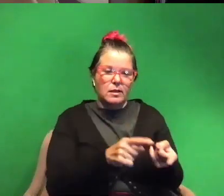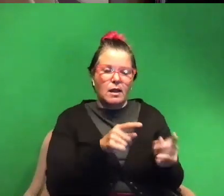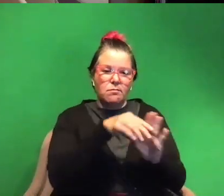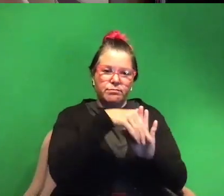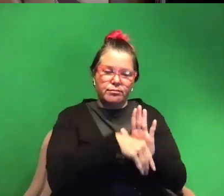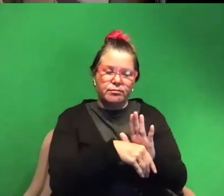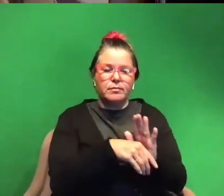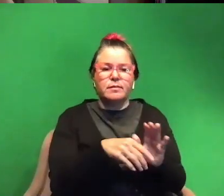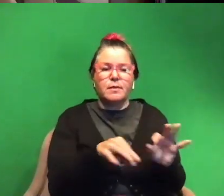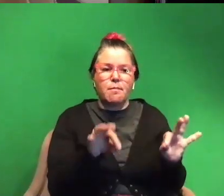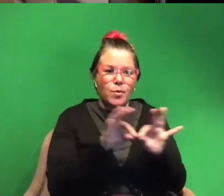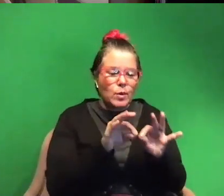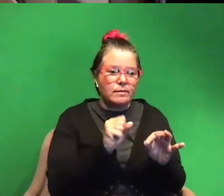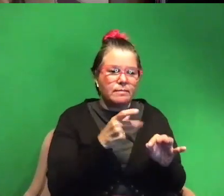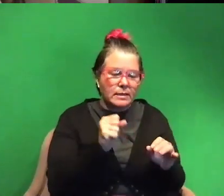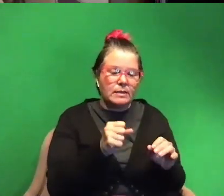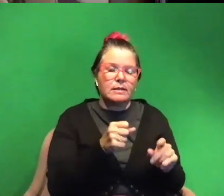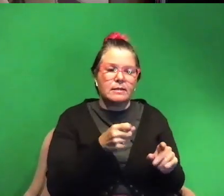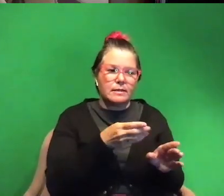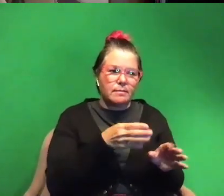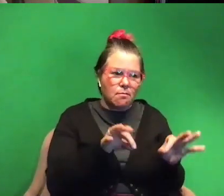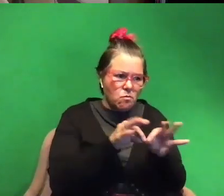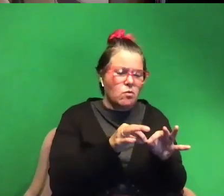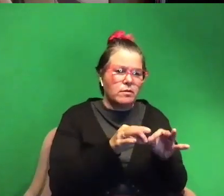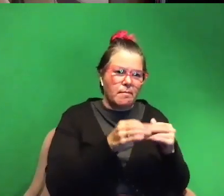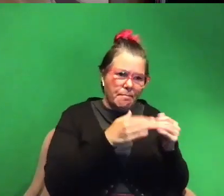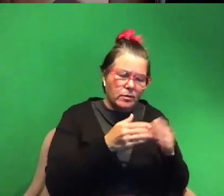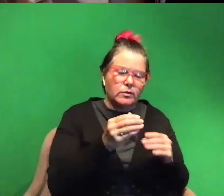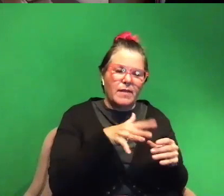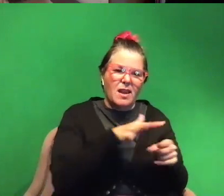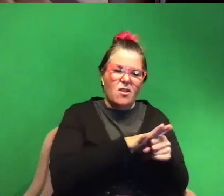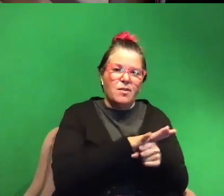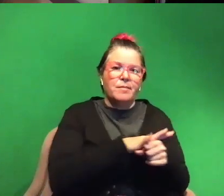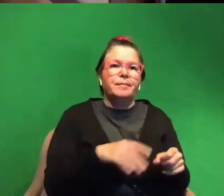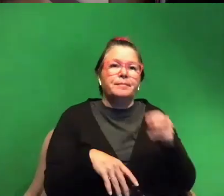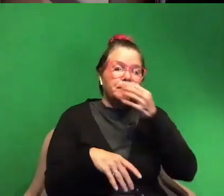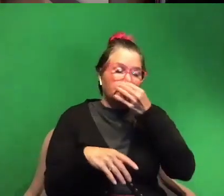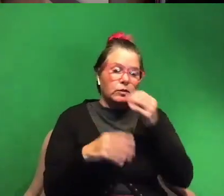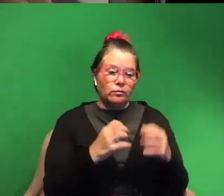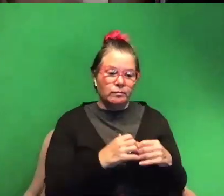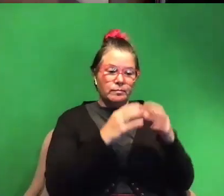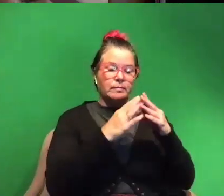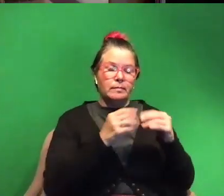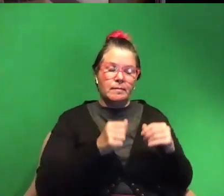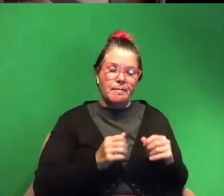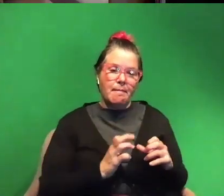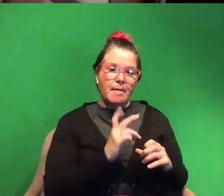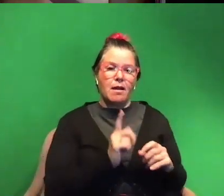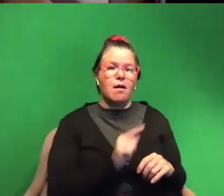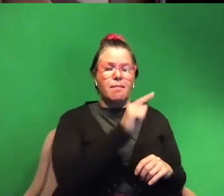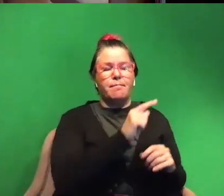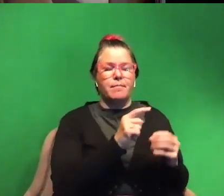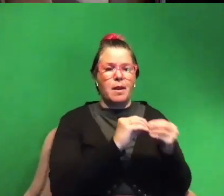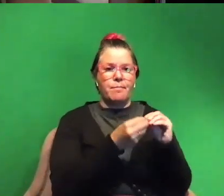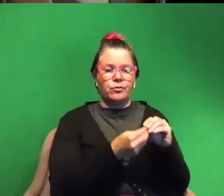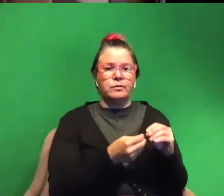keystone species or the real major reef builders of the area, in order to build up that coral population so